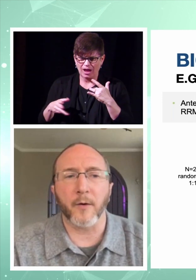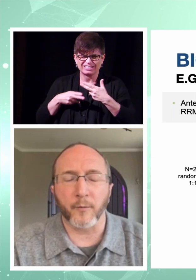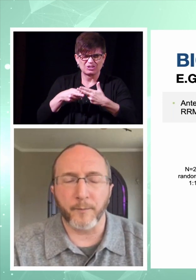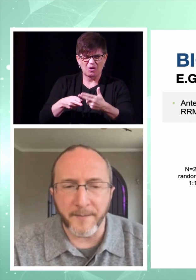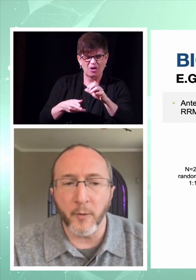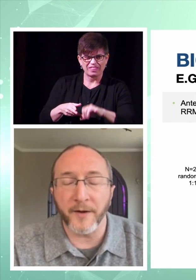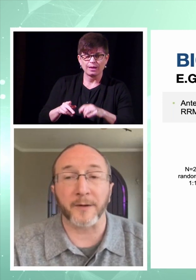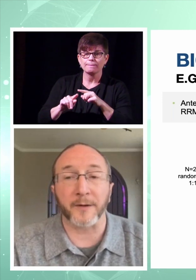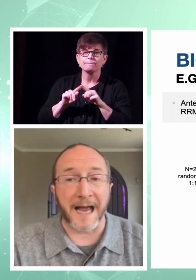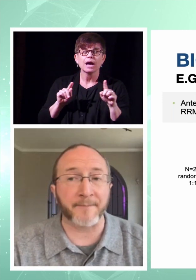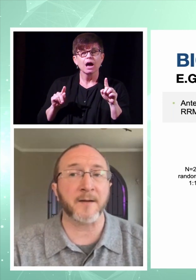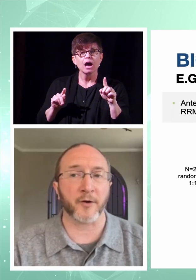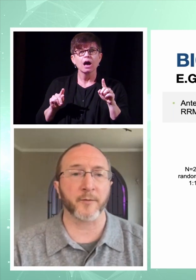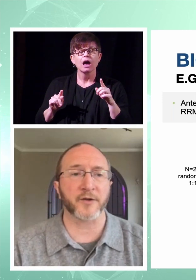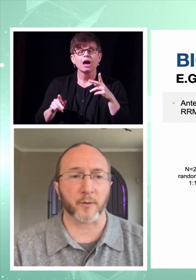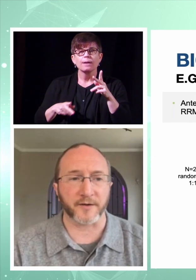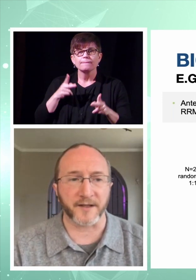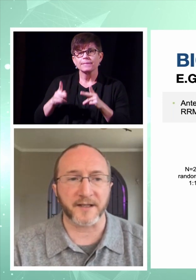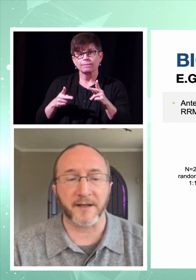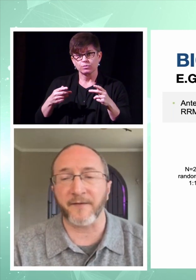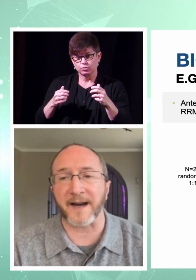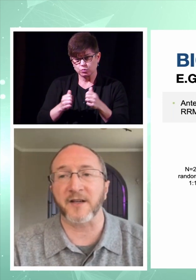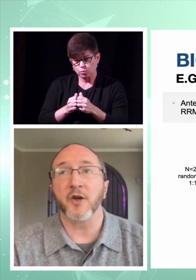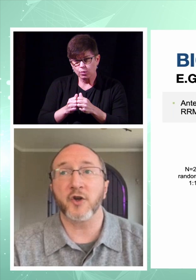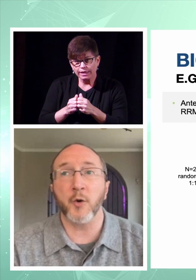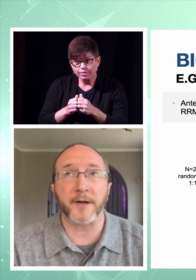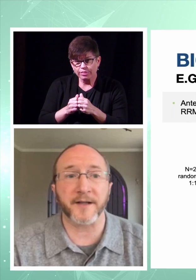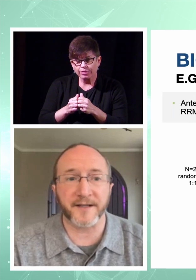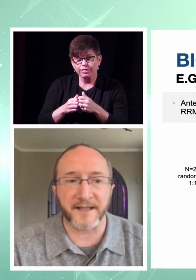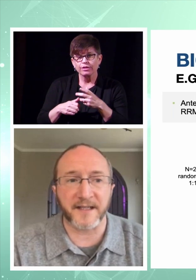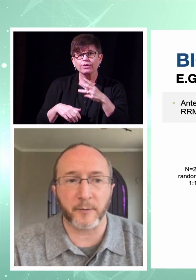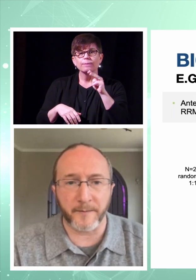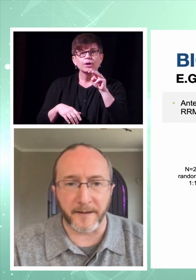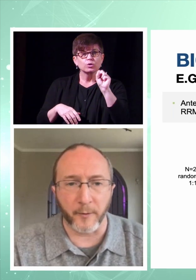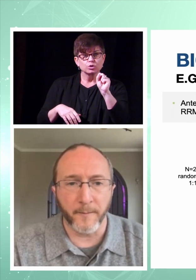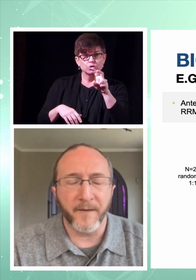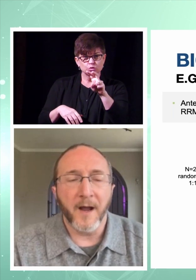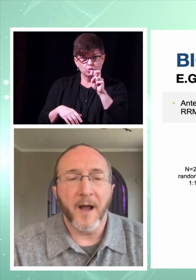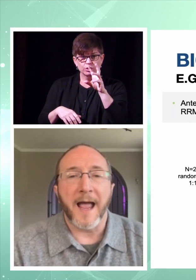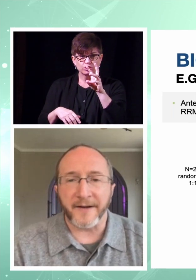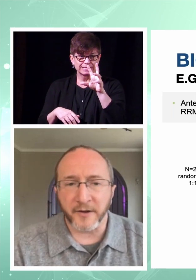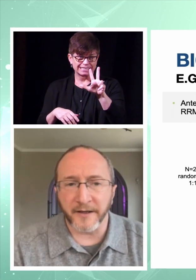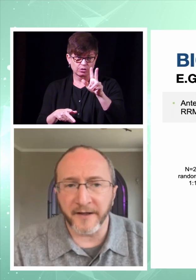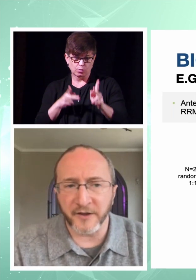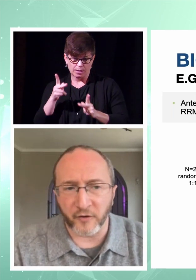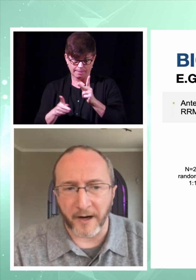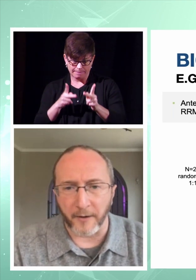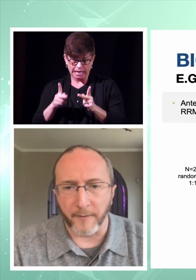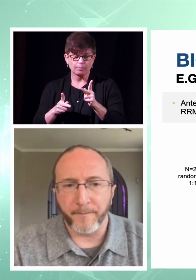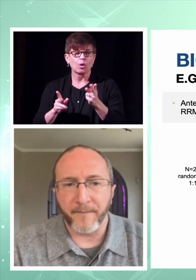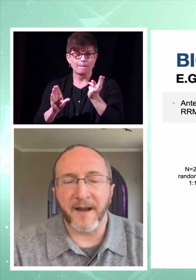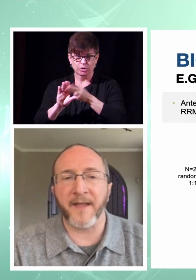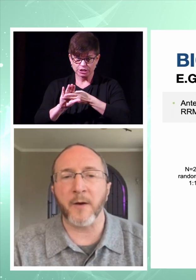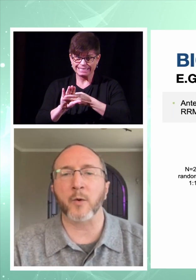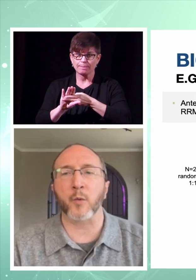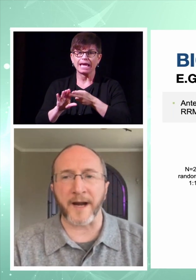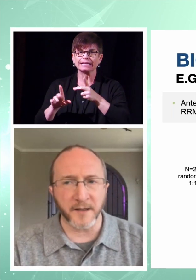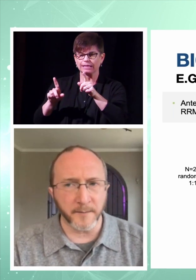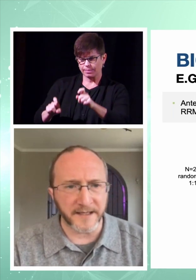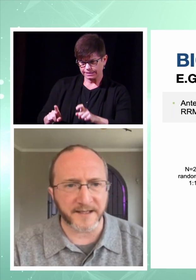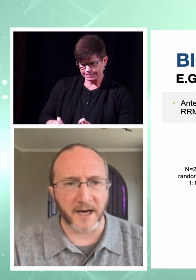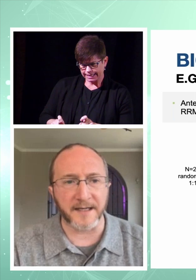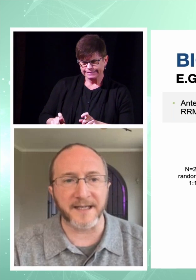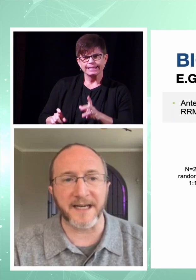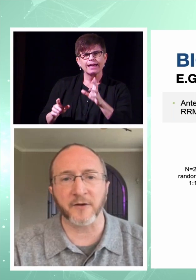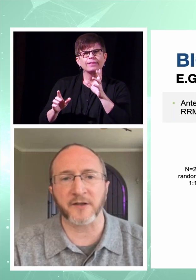trial, people with relapsing multiple sclerosis, in fact, 263 people, entered into the trial. And they were